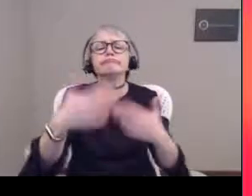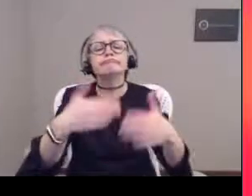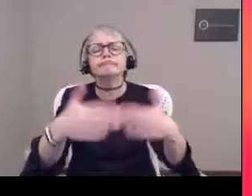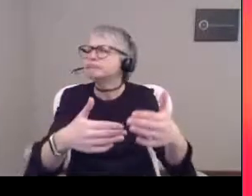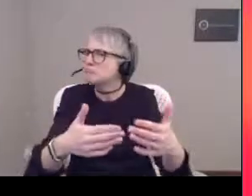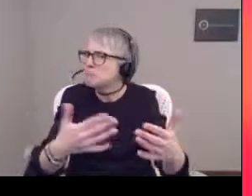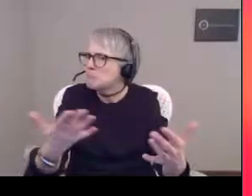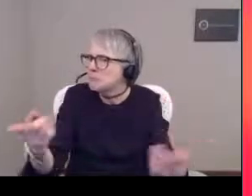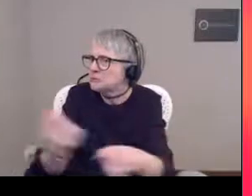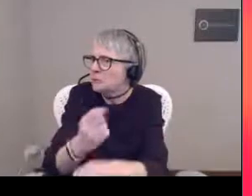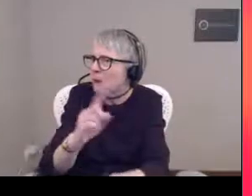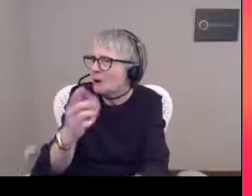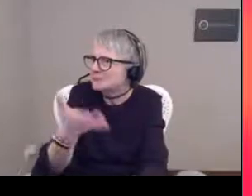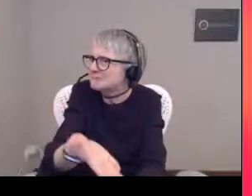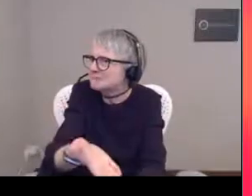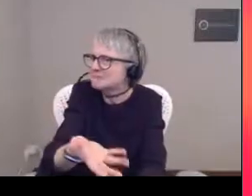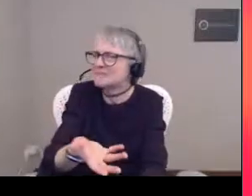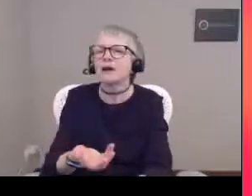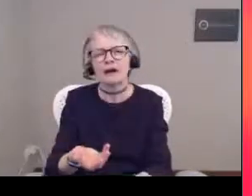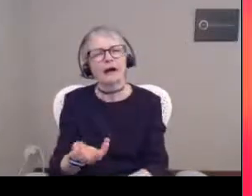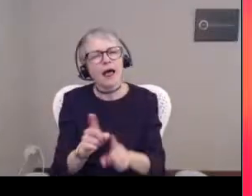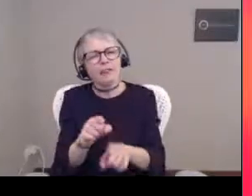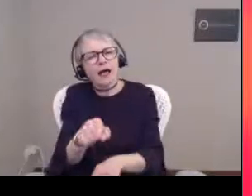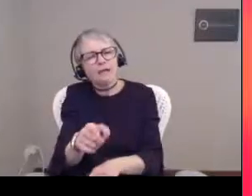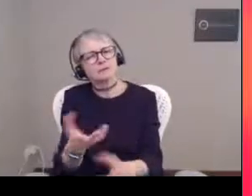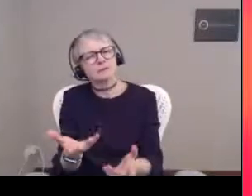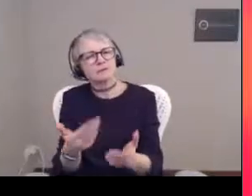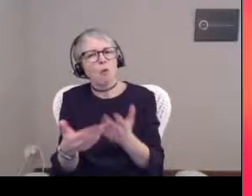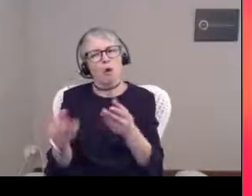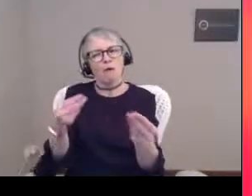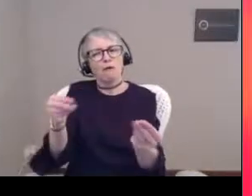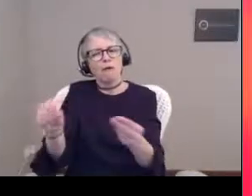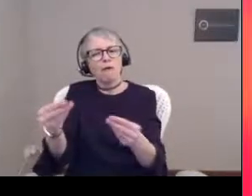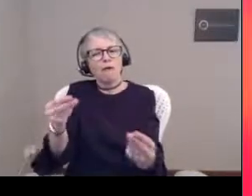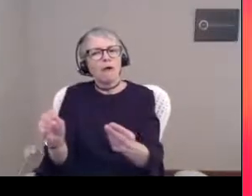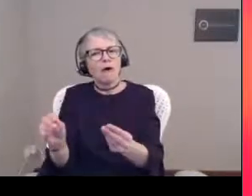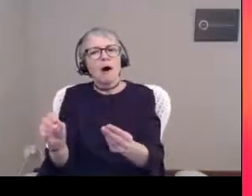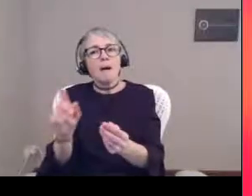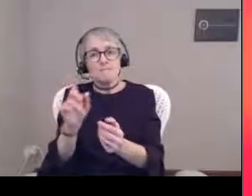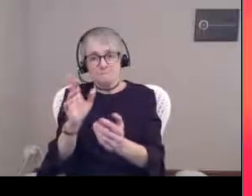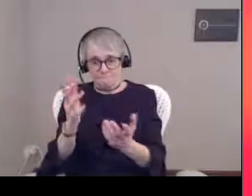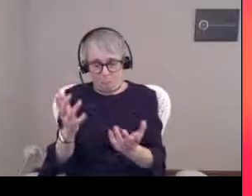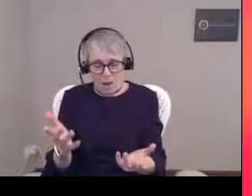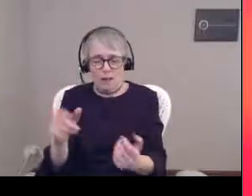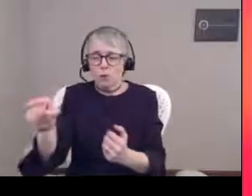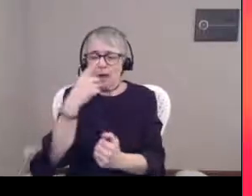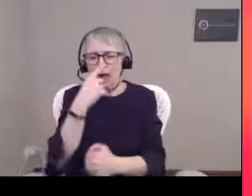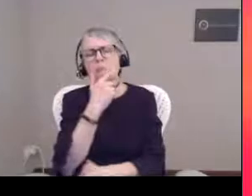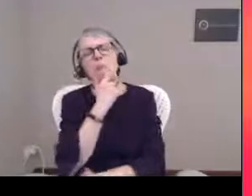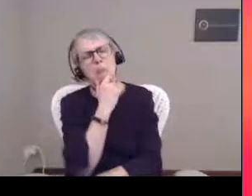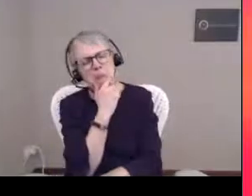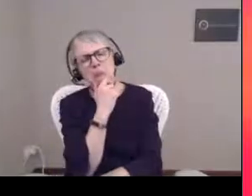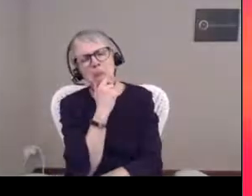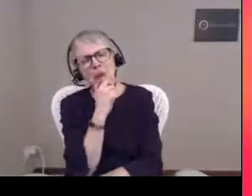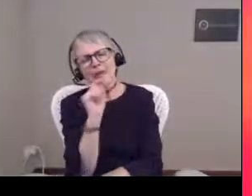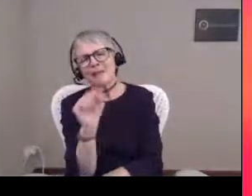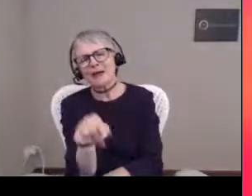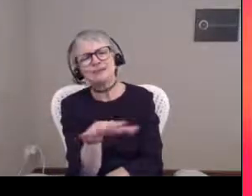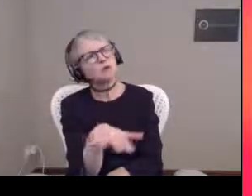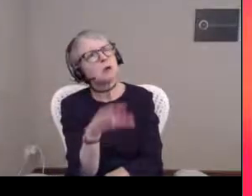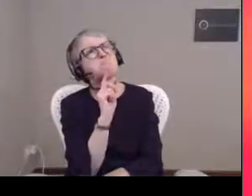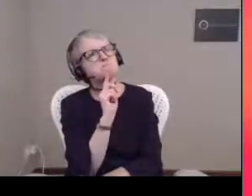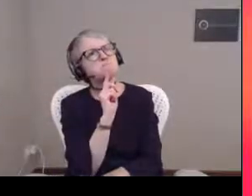that experience yet, or that, but you'll be able to highlight, well, this is how I would approach that situation. Or this,